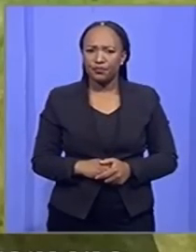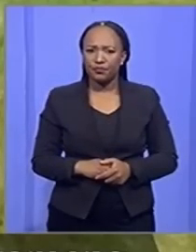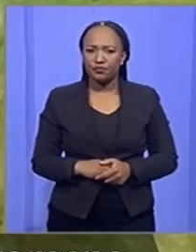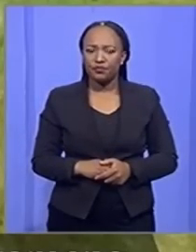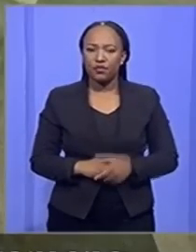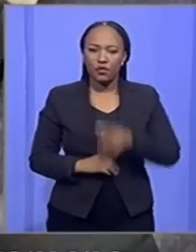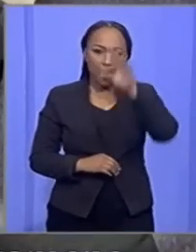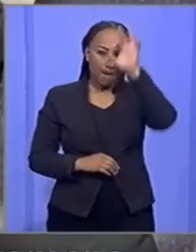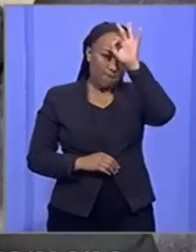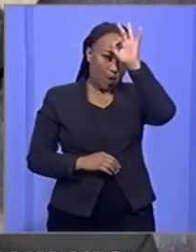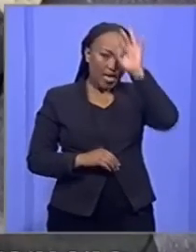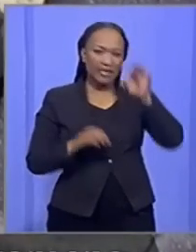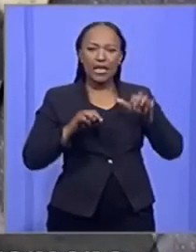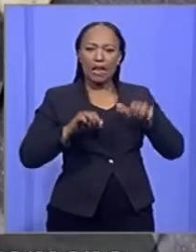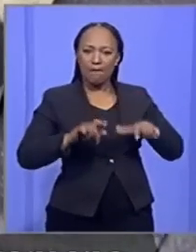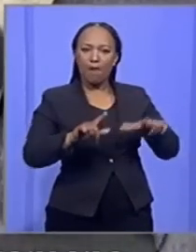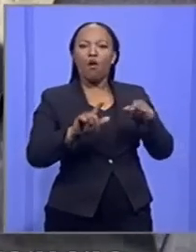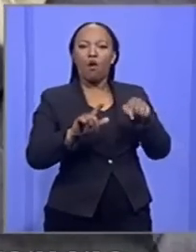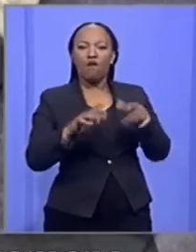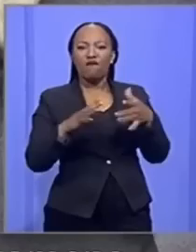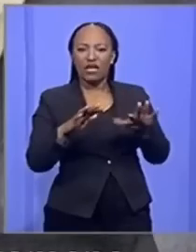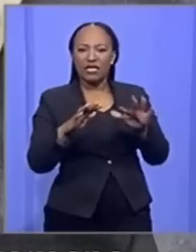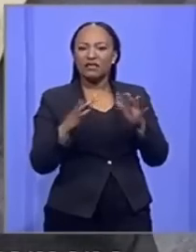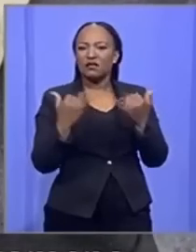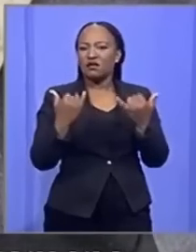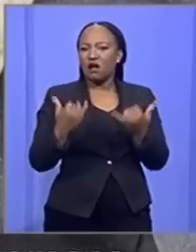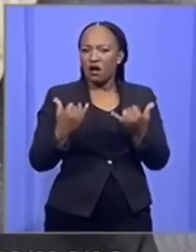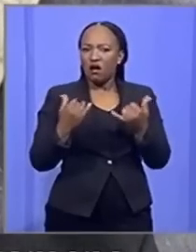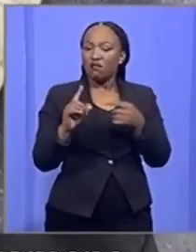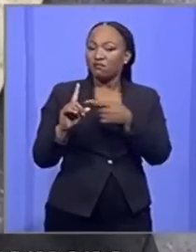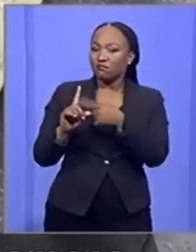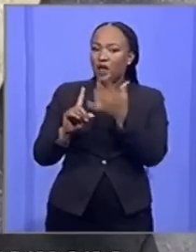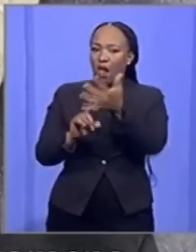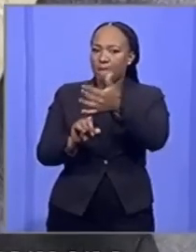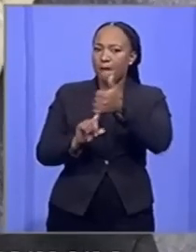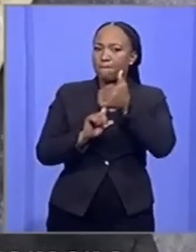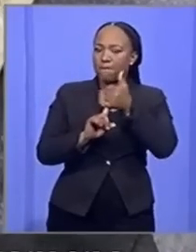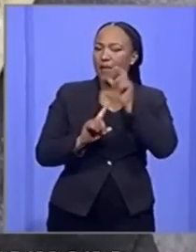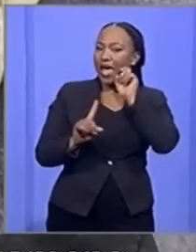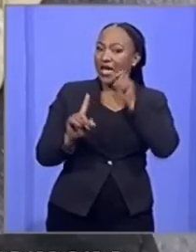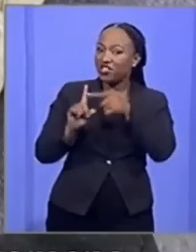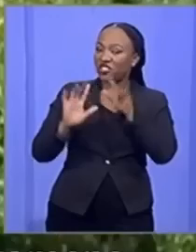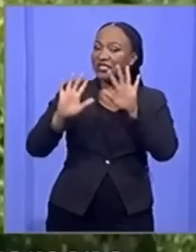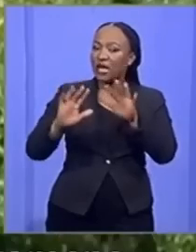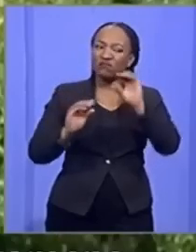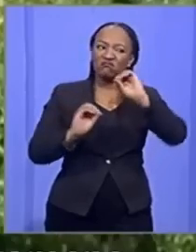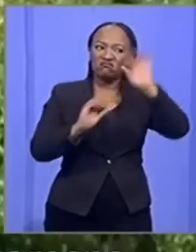Maphodisa province ya Limpopo a nyikišiša molato wa go thopa le go tšhabetša mošemane wa mengwaga e lesome komeng ka kgang.